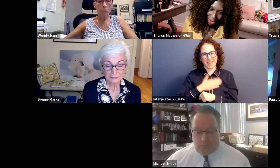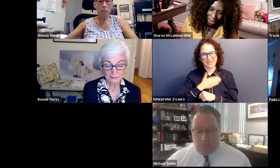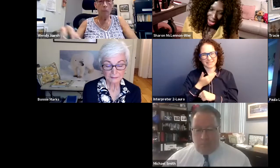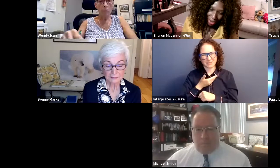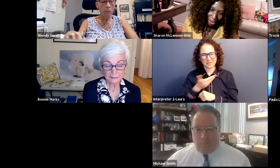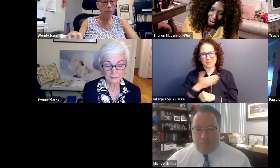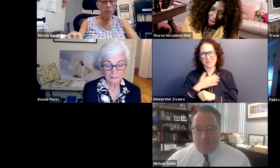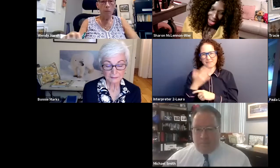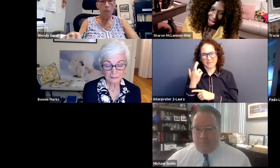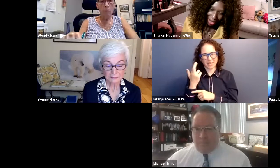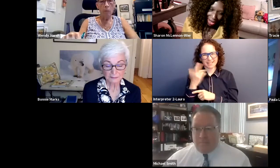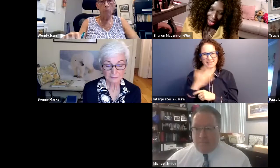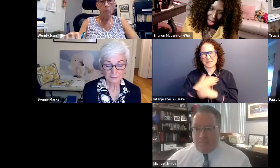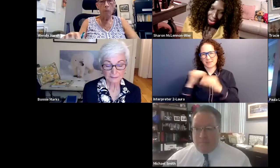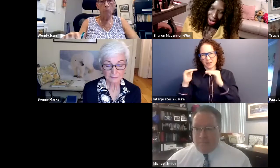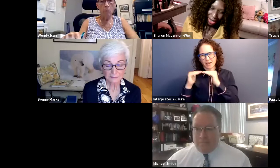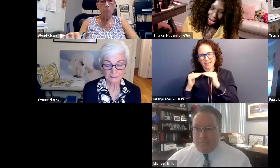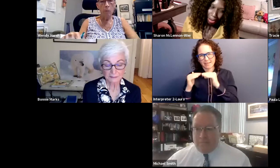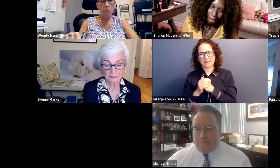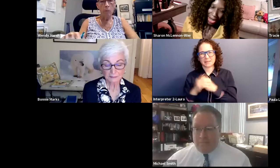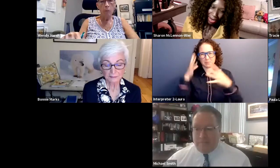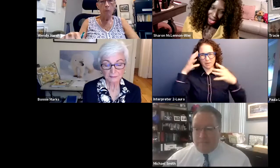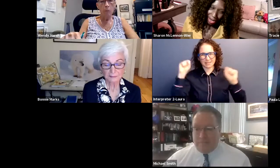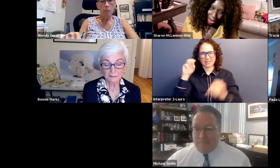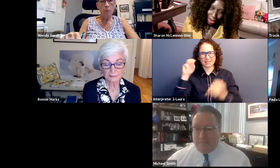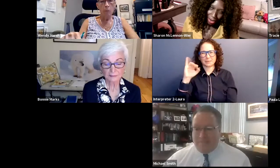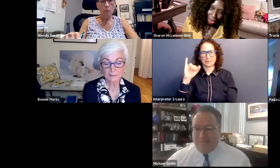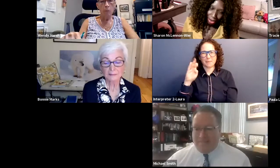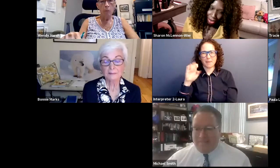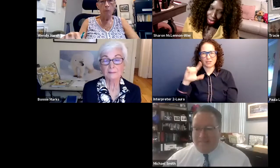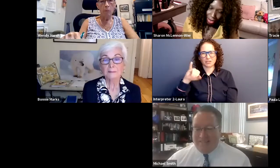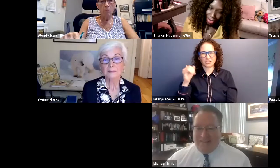introduce my friend, my colleague, President Michael J. Smith.